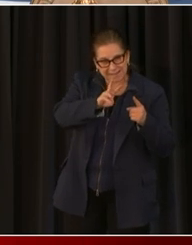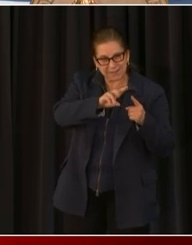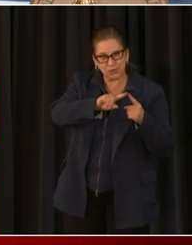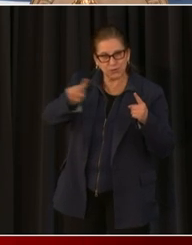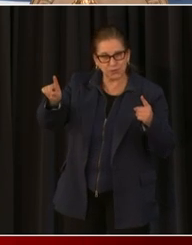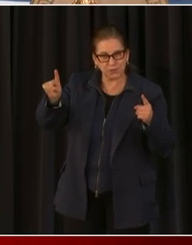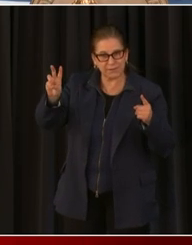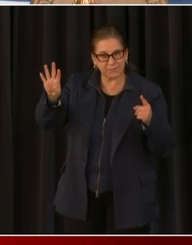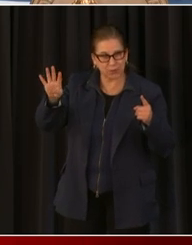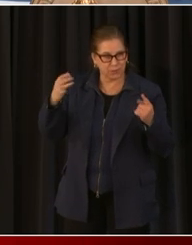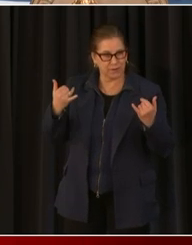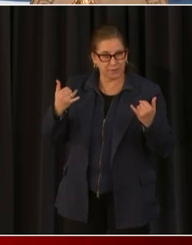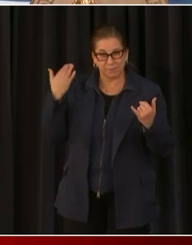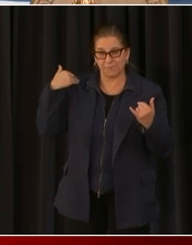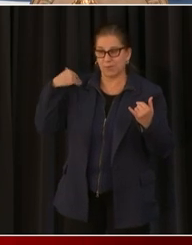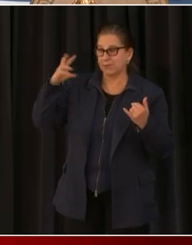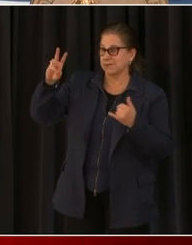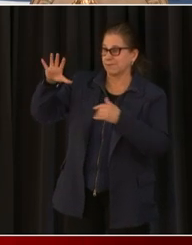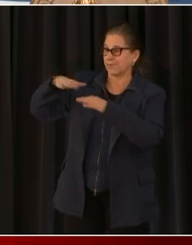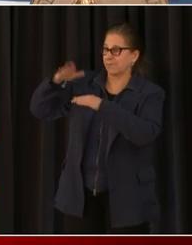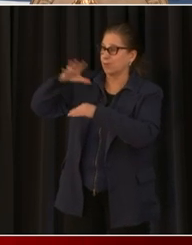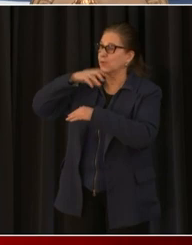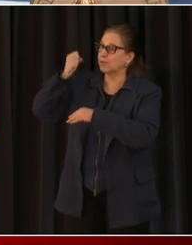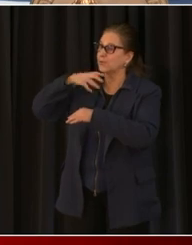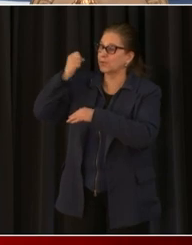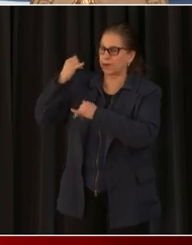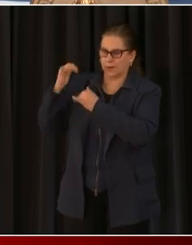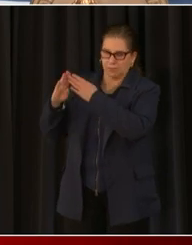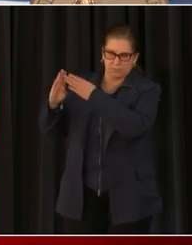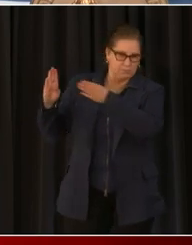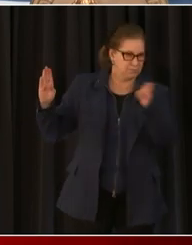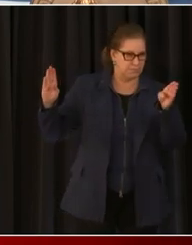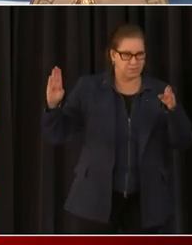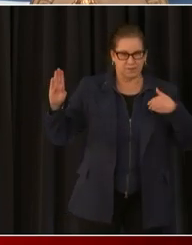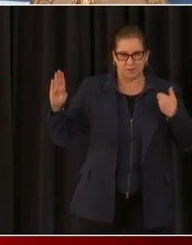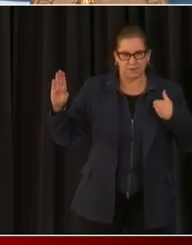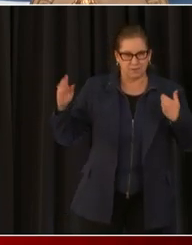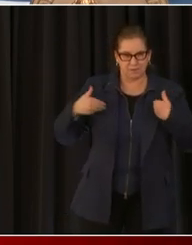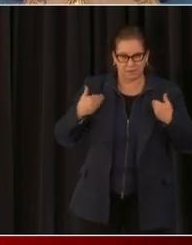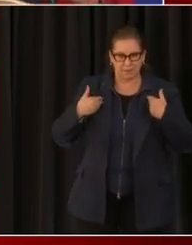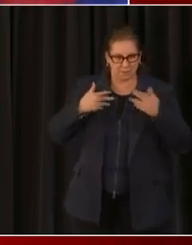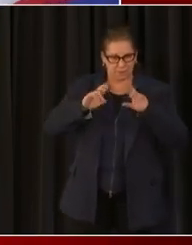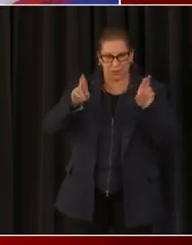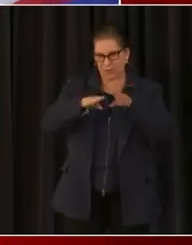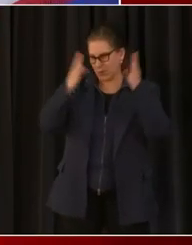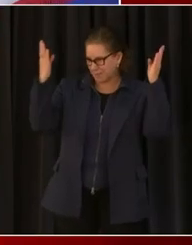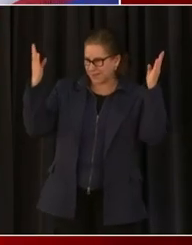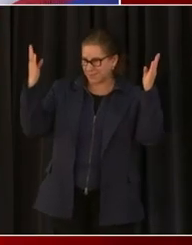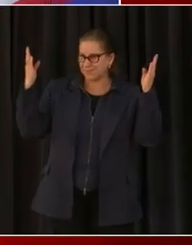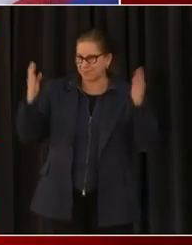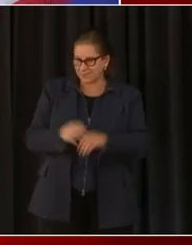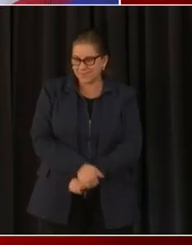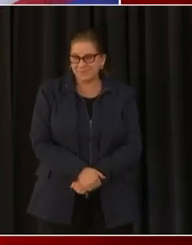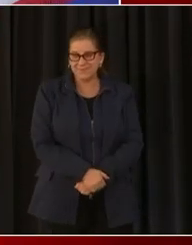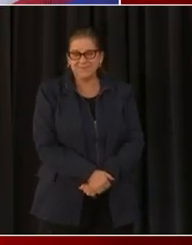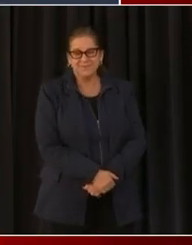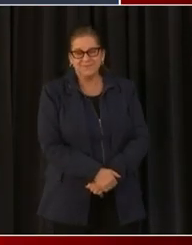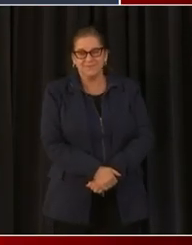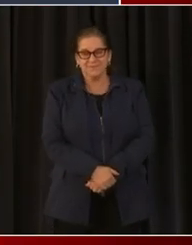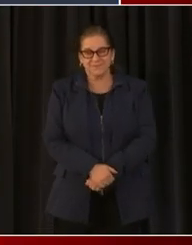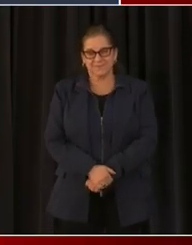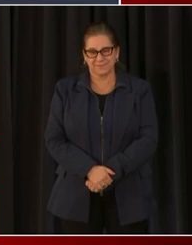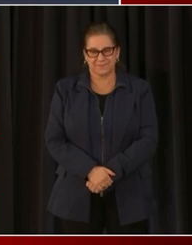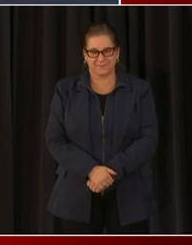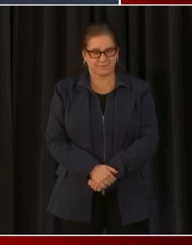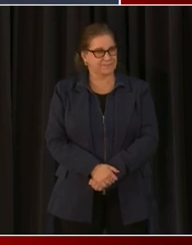to 64. And at that point, I'm going to turn to Dr. Nesbitt to say more. Sure. Thank you, Madam Mayor. And you all